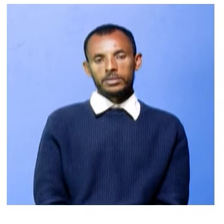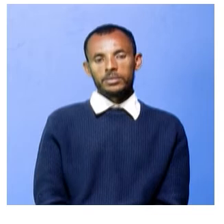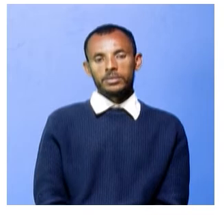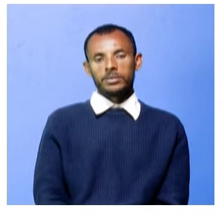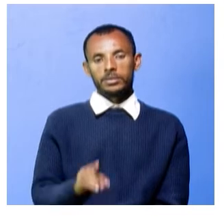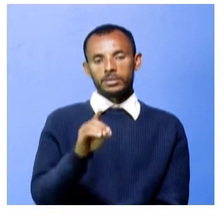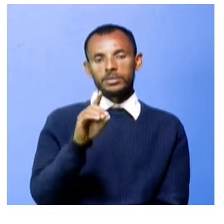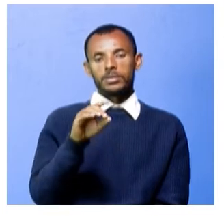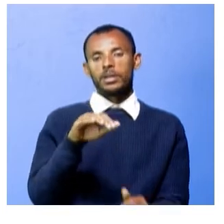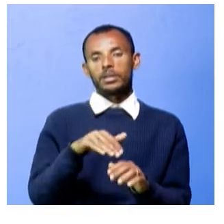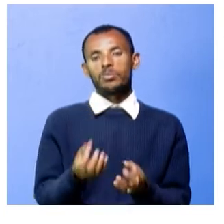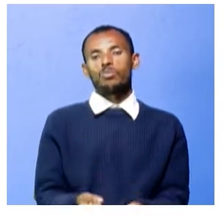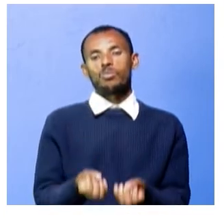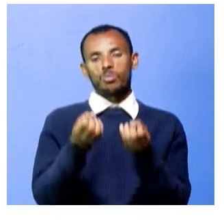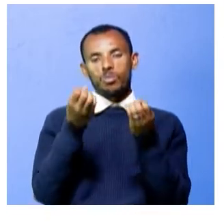at most